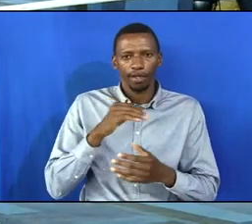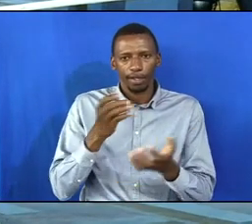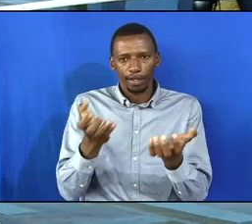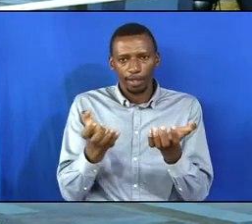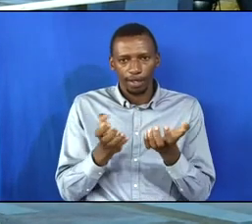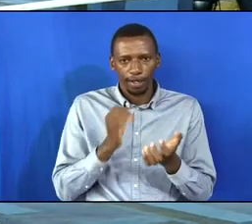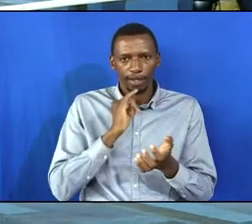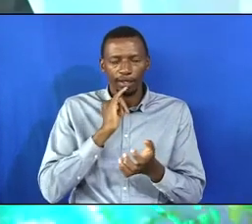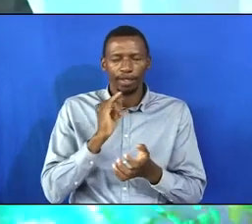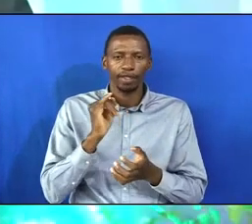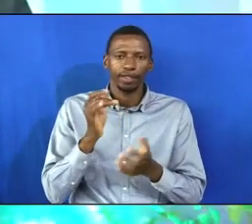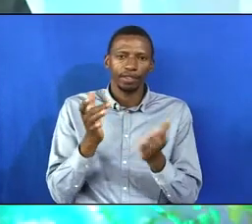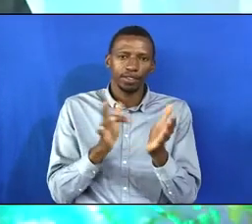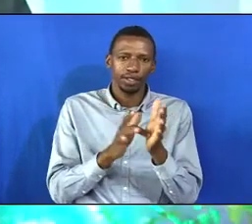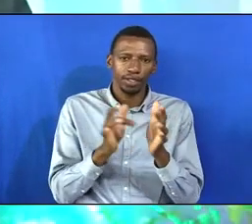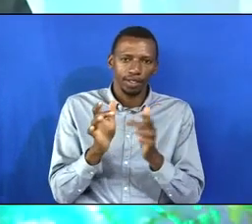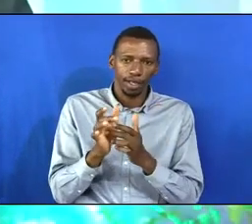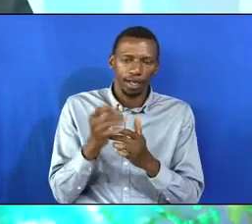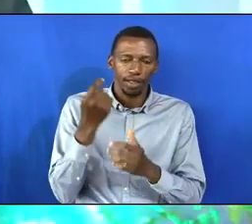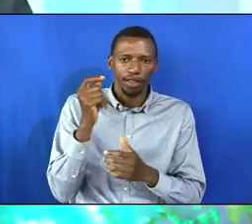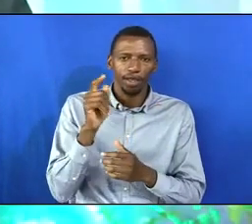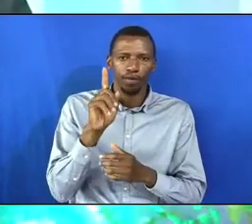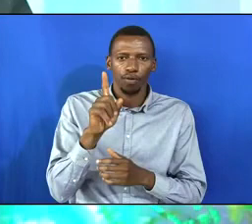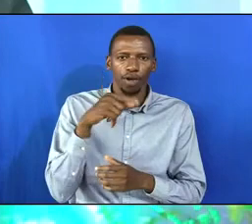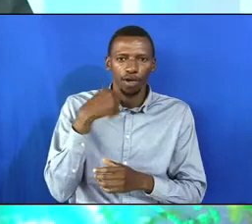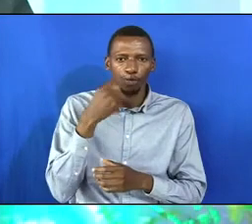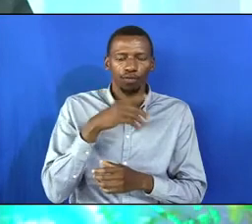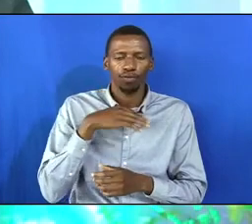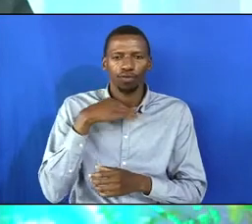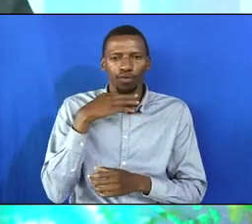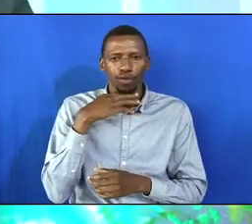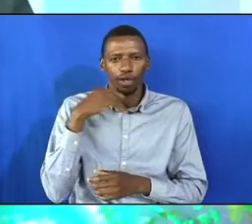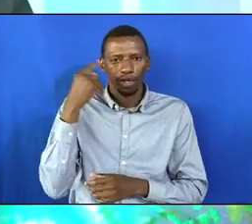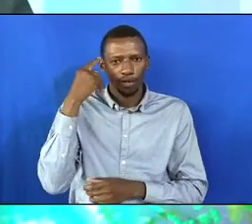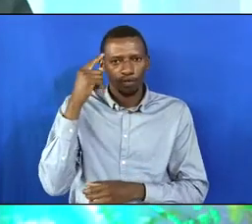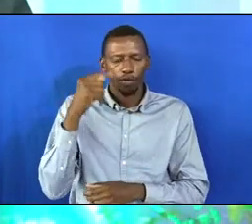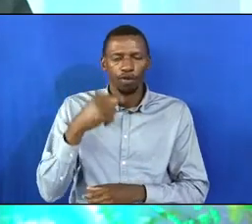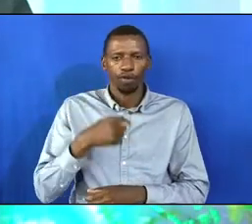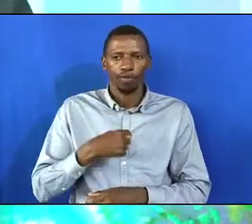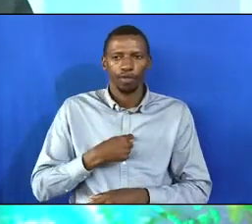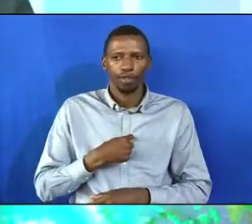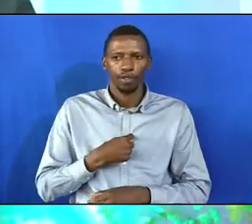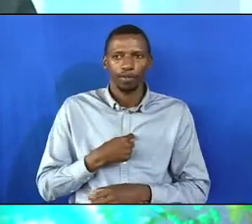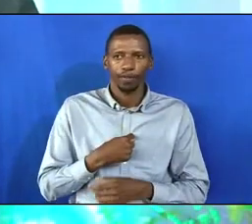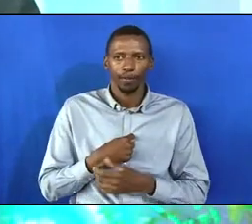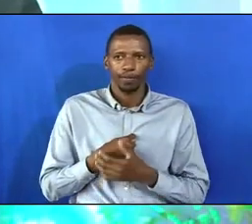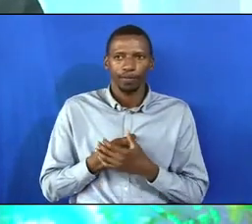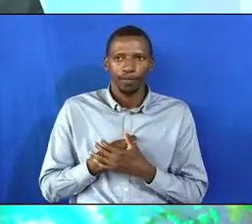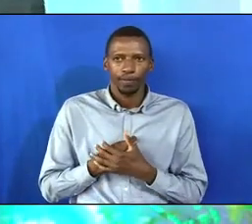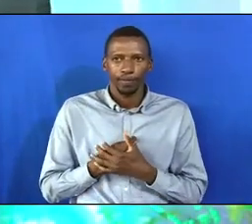All I need is Jesus, the one who died for me.